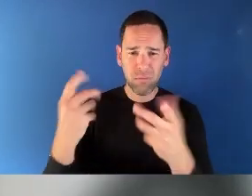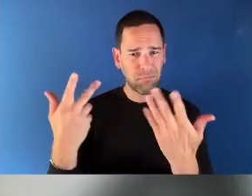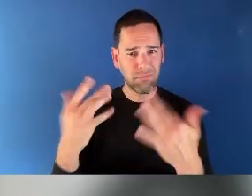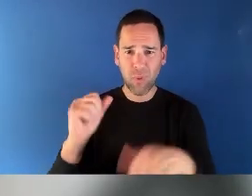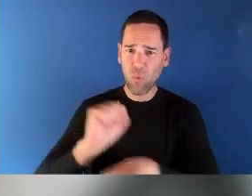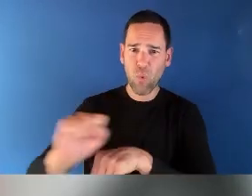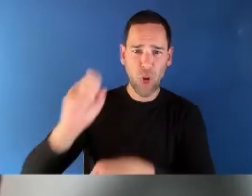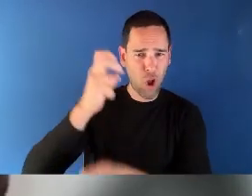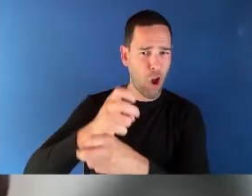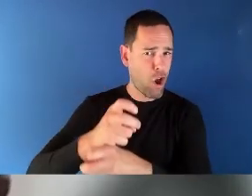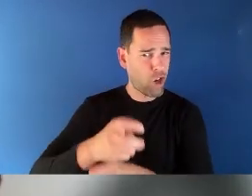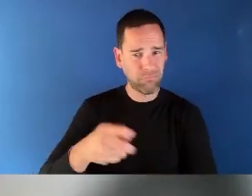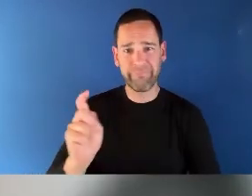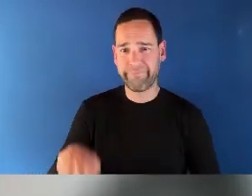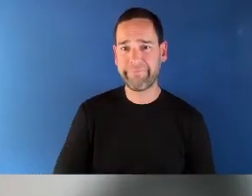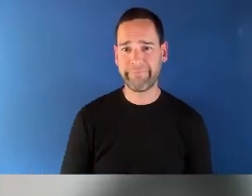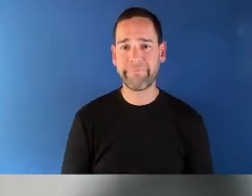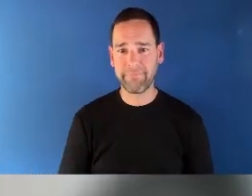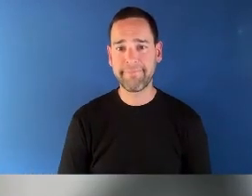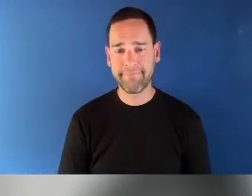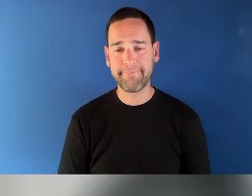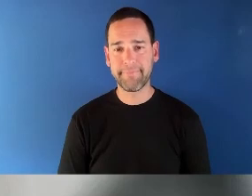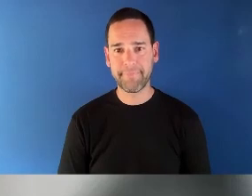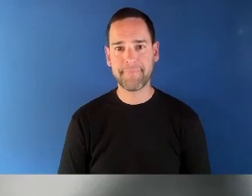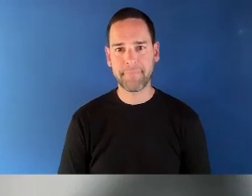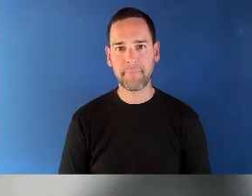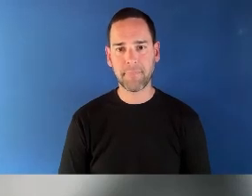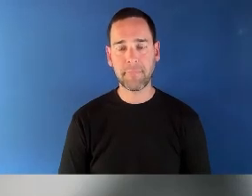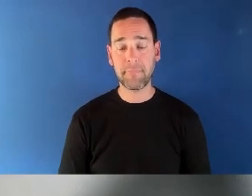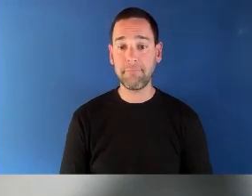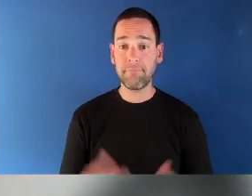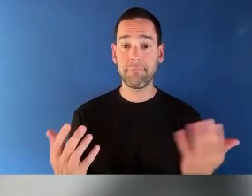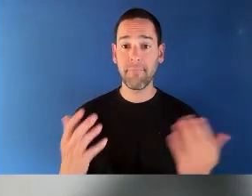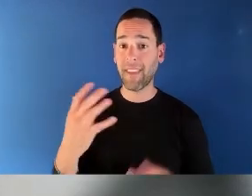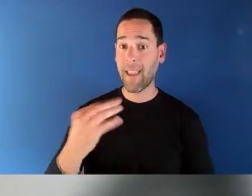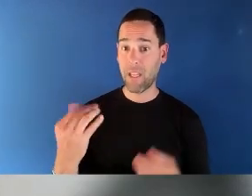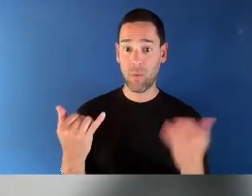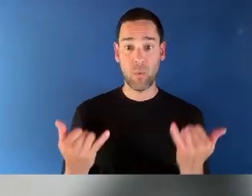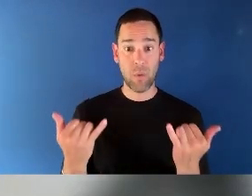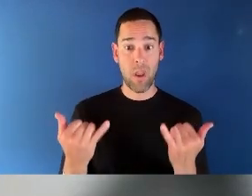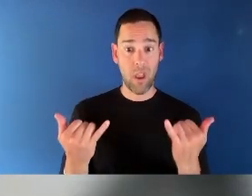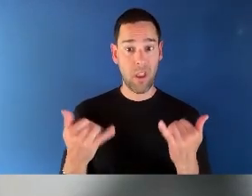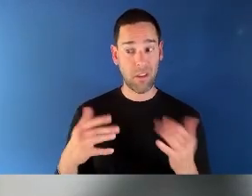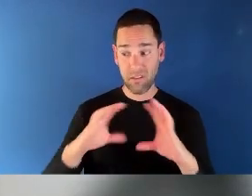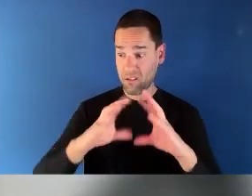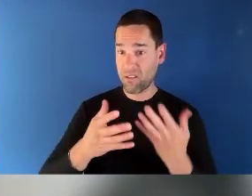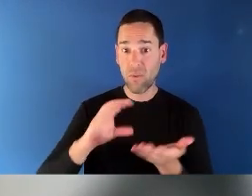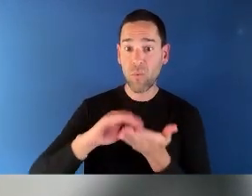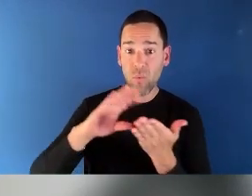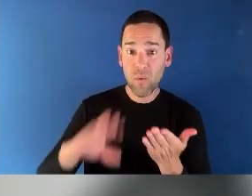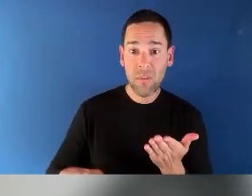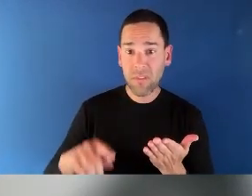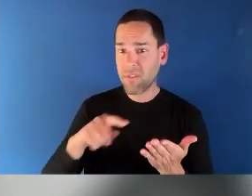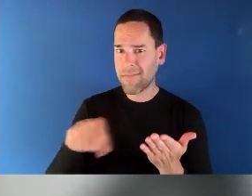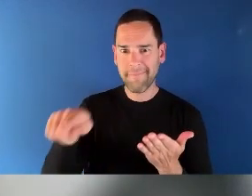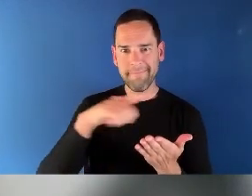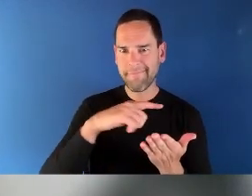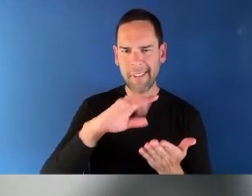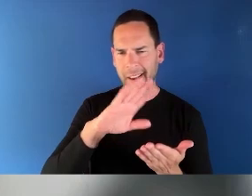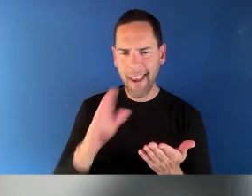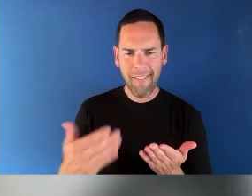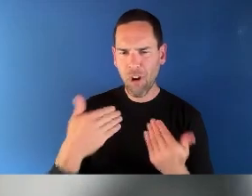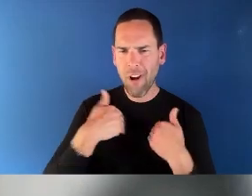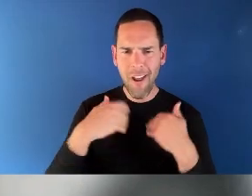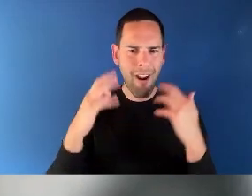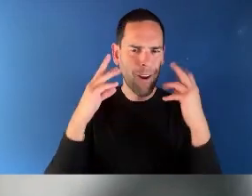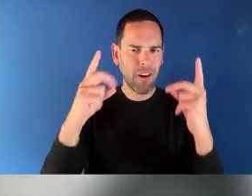hope, and work hard. And then today's students wouldn't have had the educational opportunities afforded